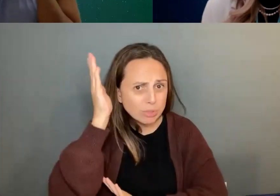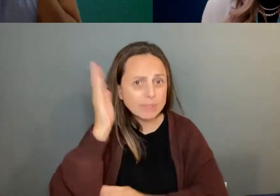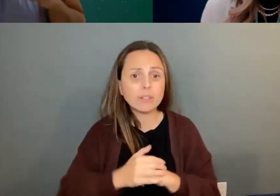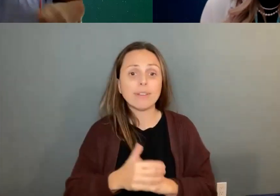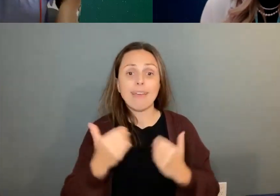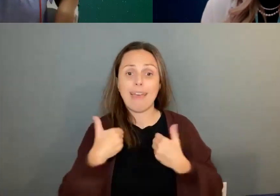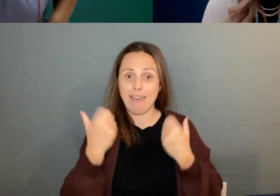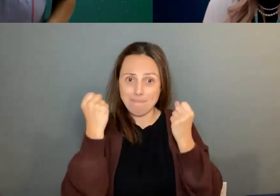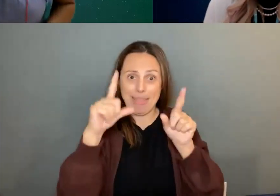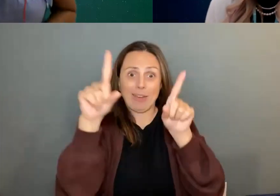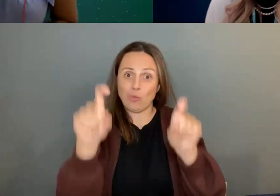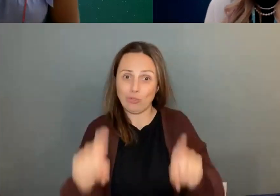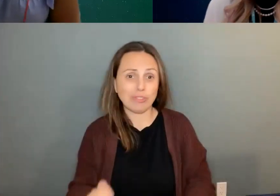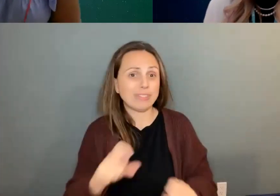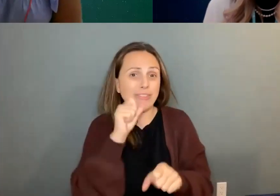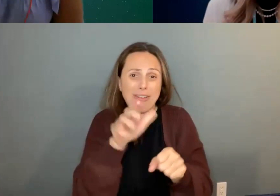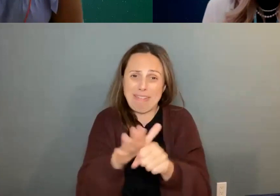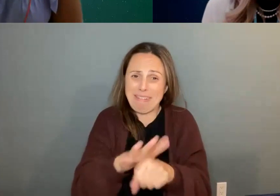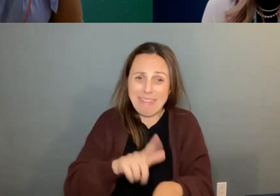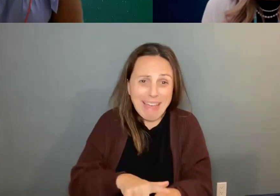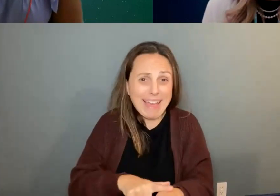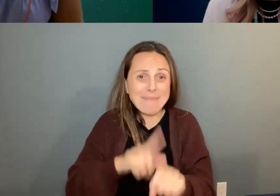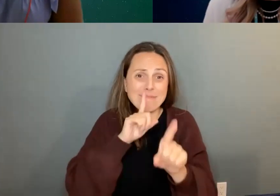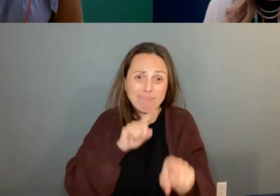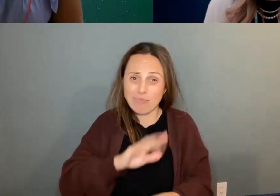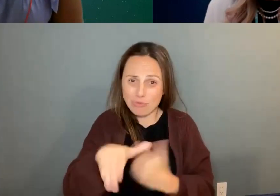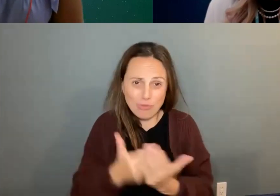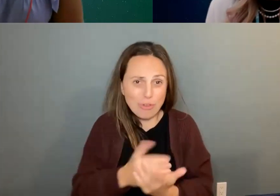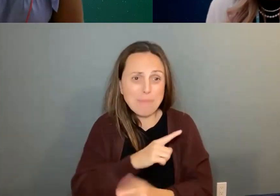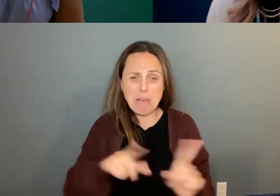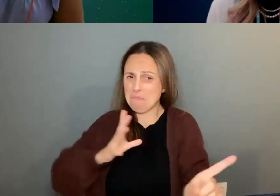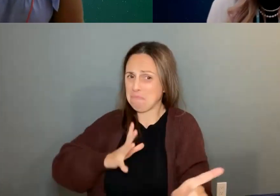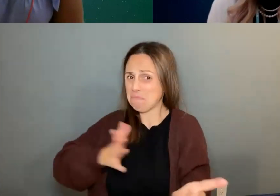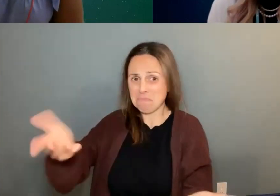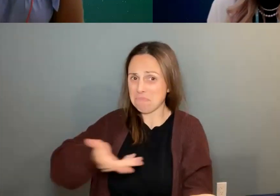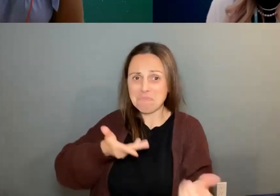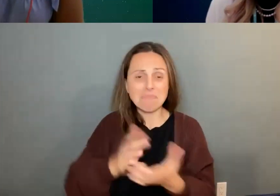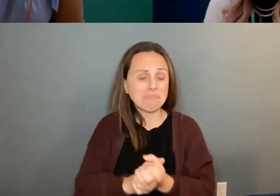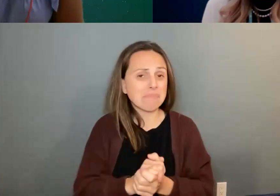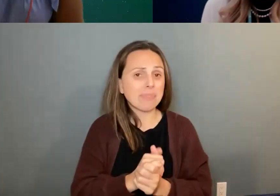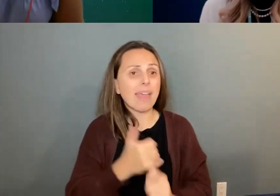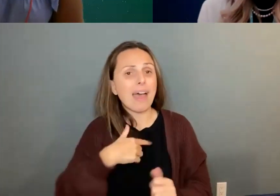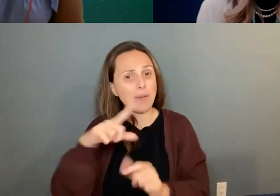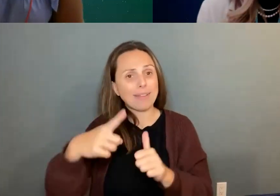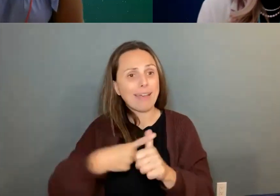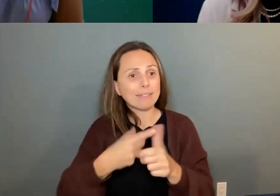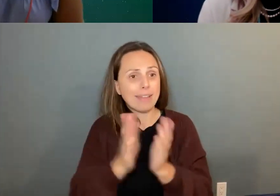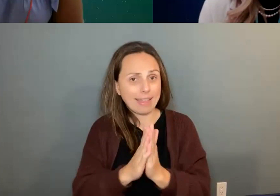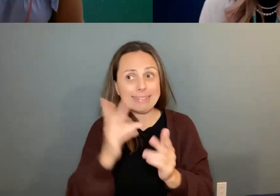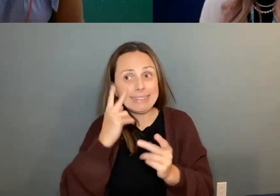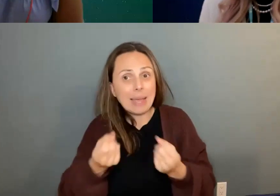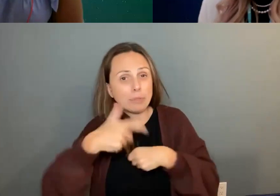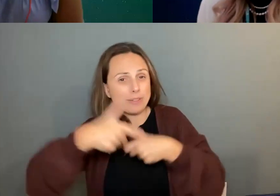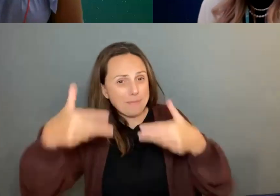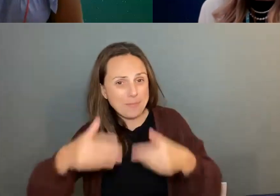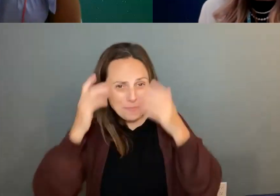have a number of questions. We don't have time for all of them, but I'll I'll ask the first and see how much time we